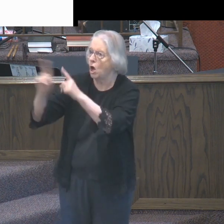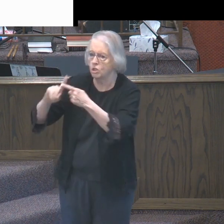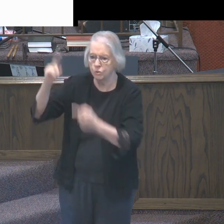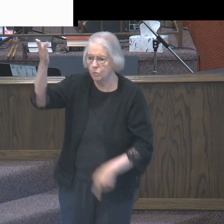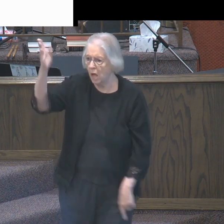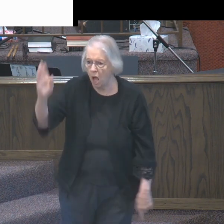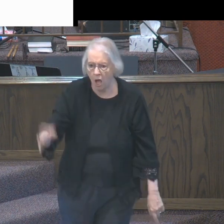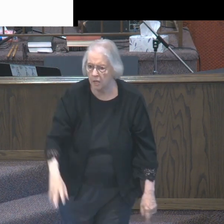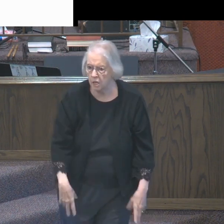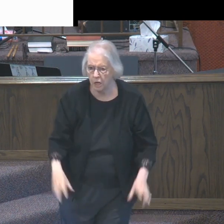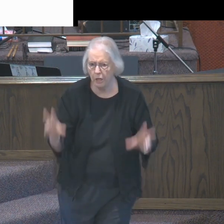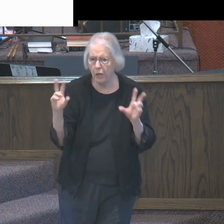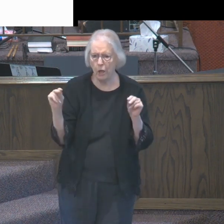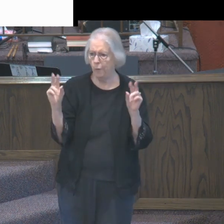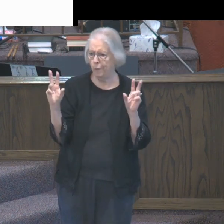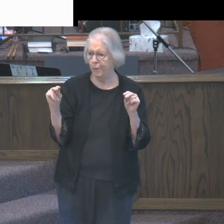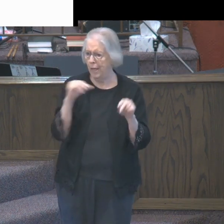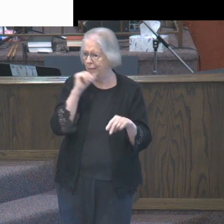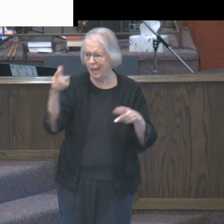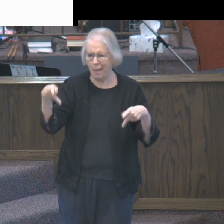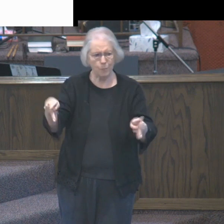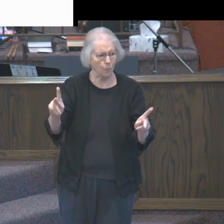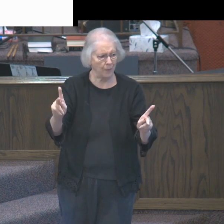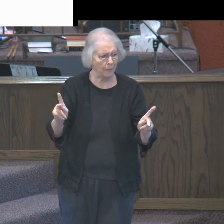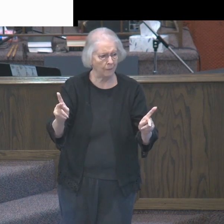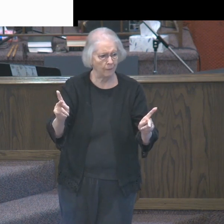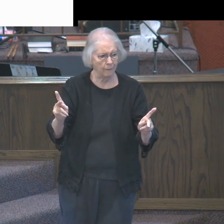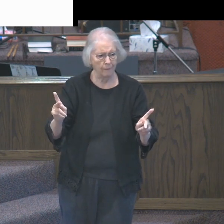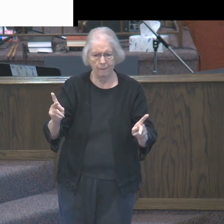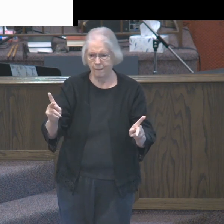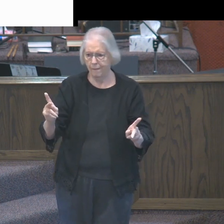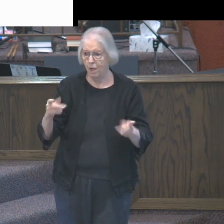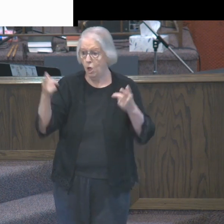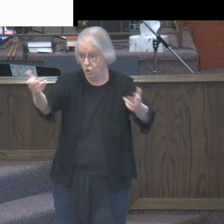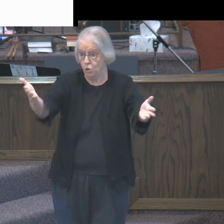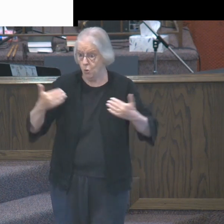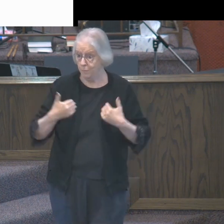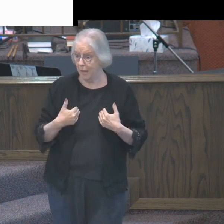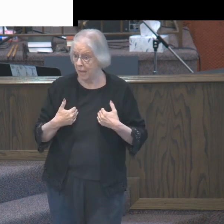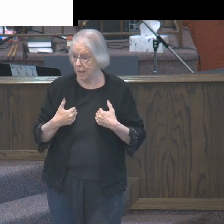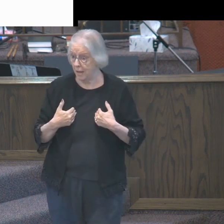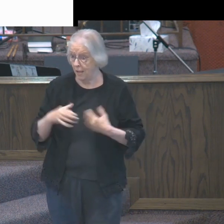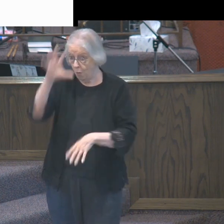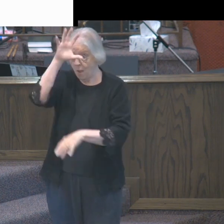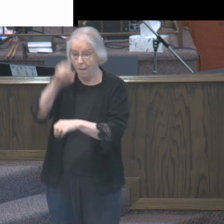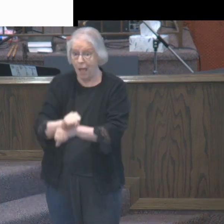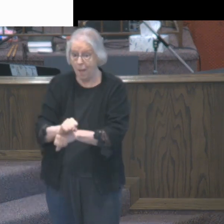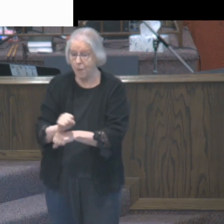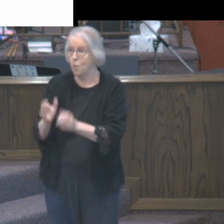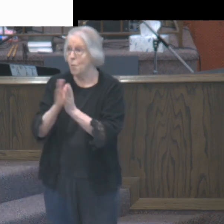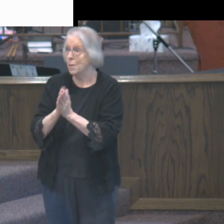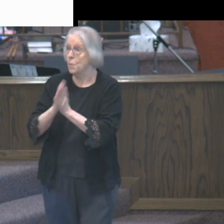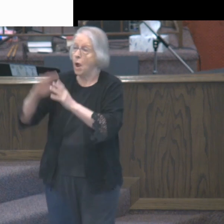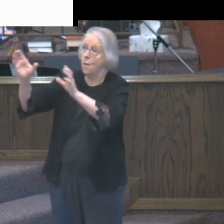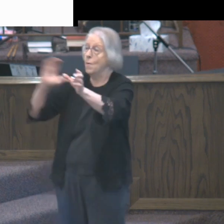in Jesus is talking about now the law and the prophets. That's the entirety of the Old Testament, the scripture that they had available to